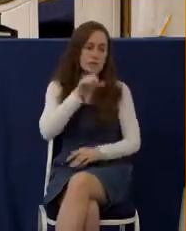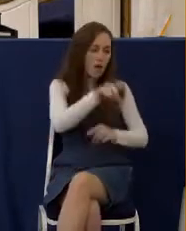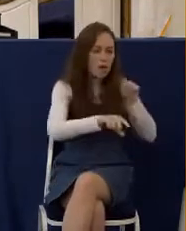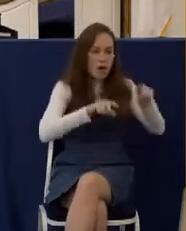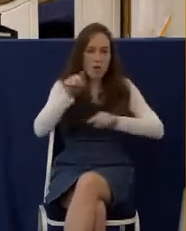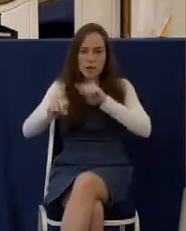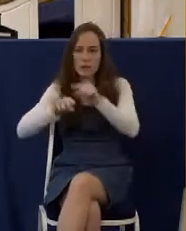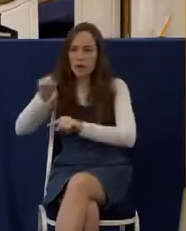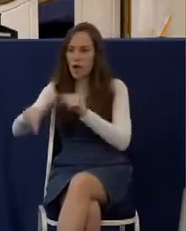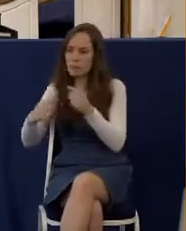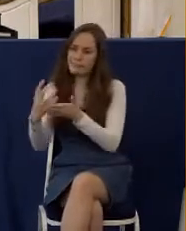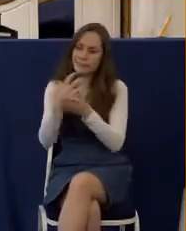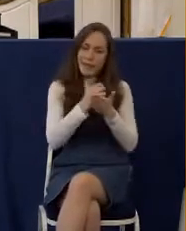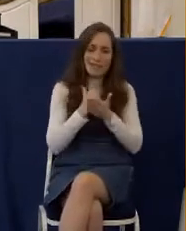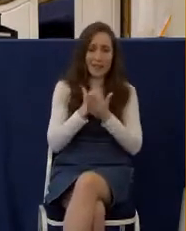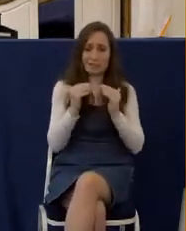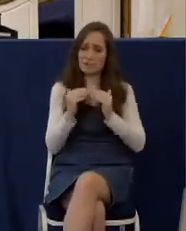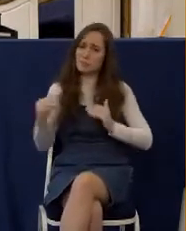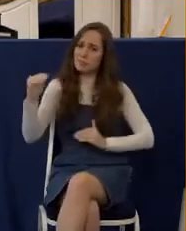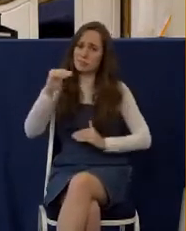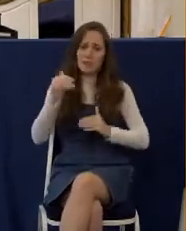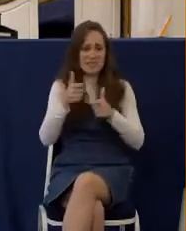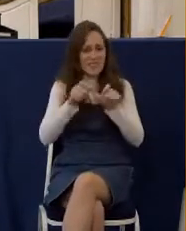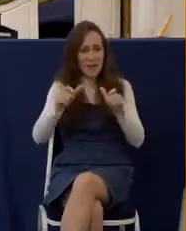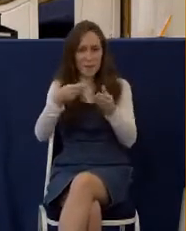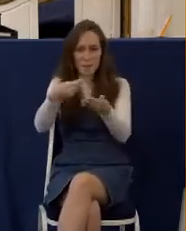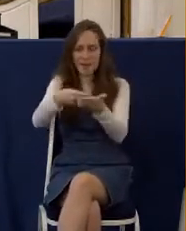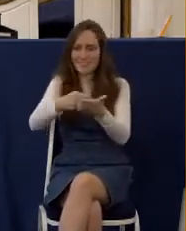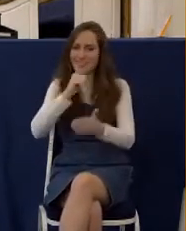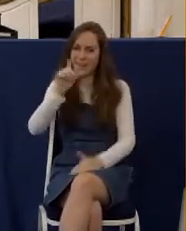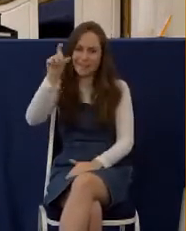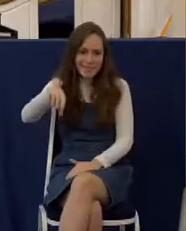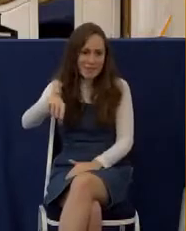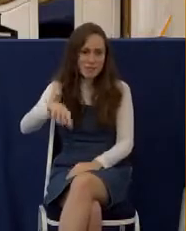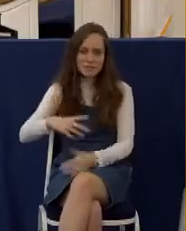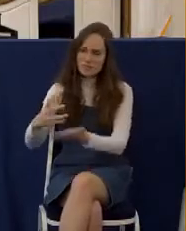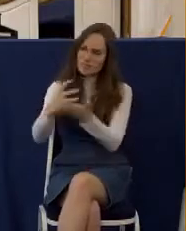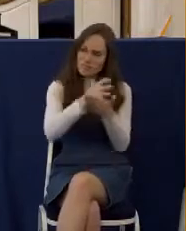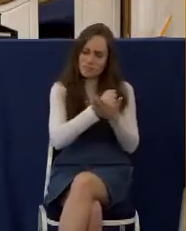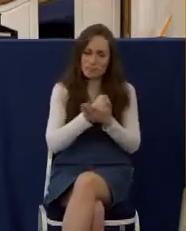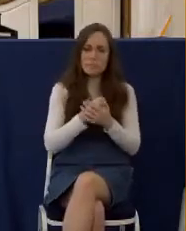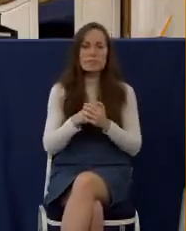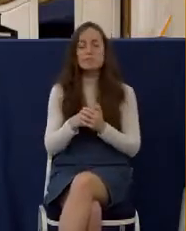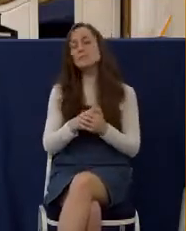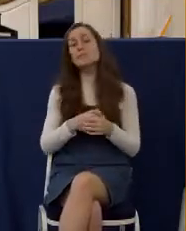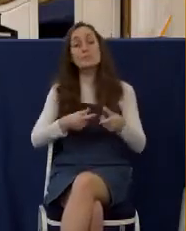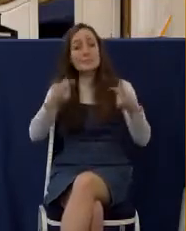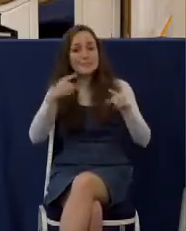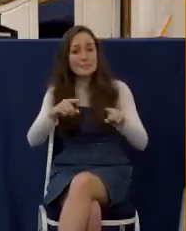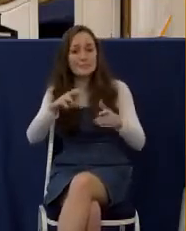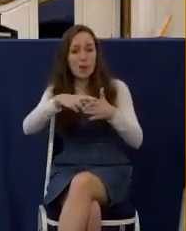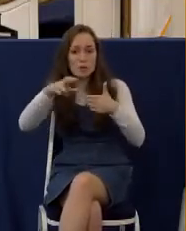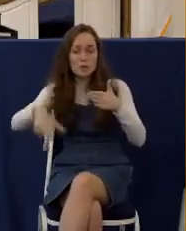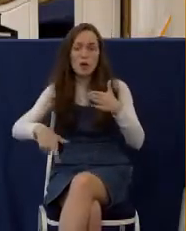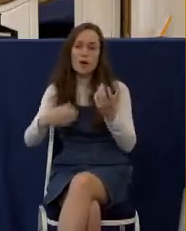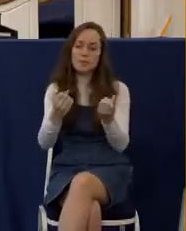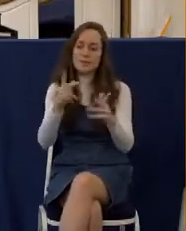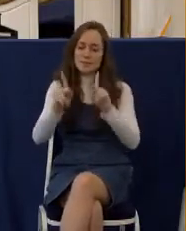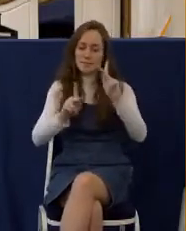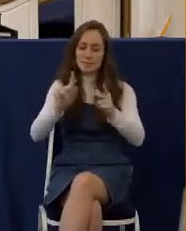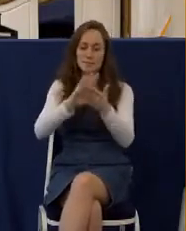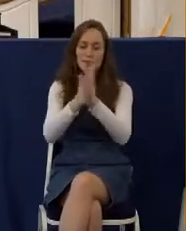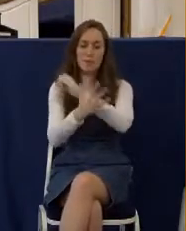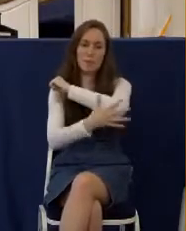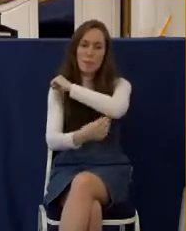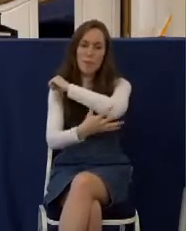than it was necessary from the people, keep some for themselves. And so what was happening is this was causing a lot of people to be poor in